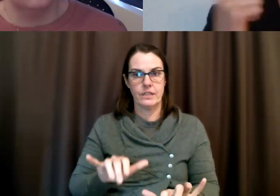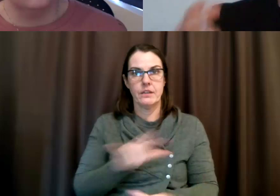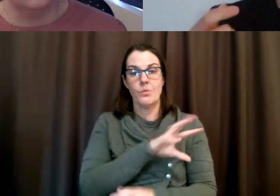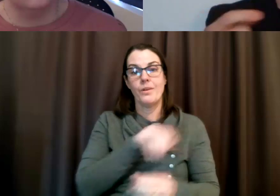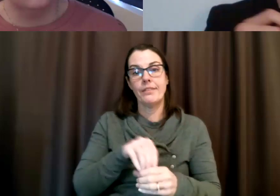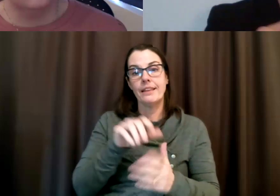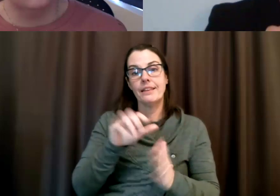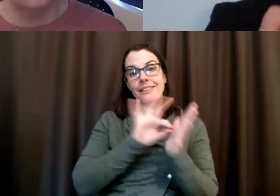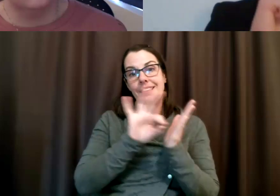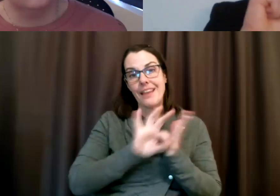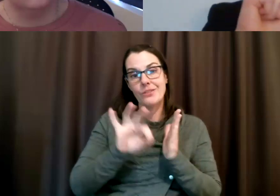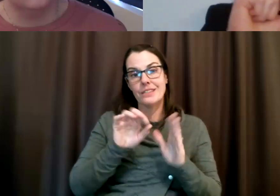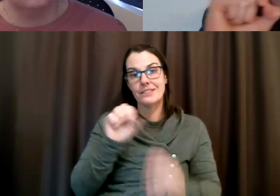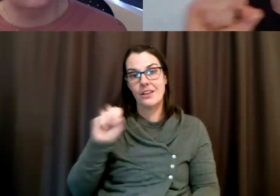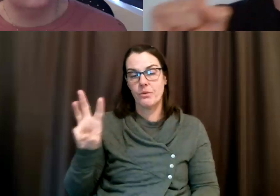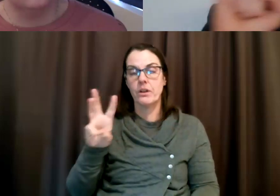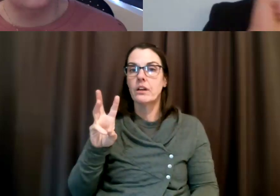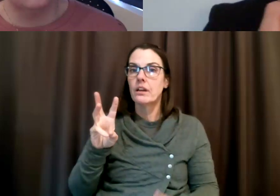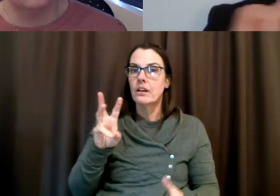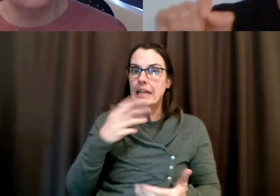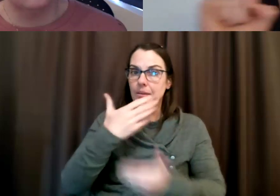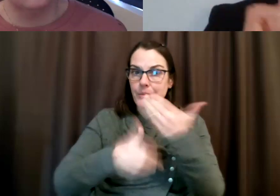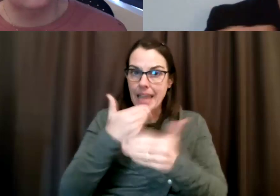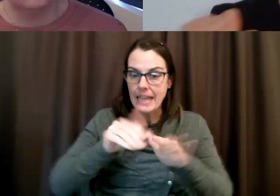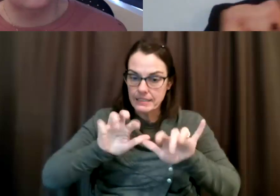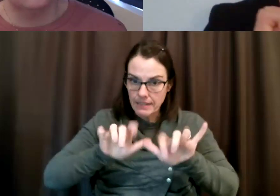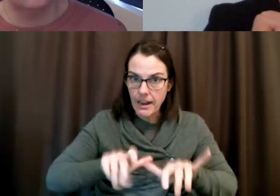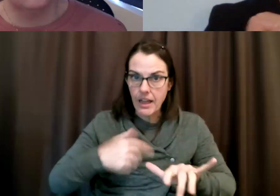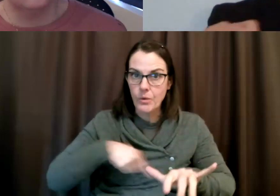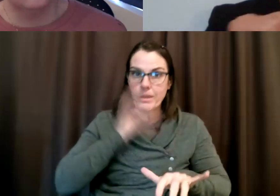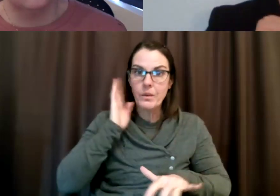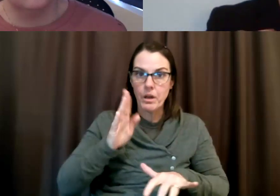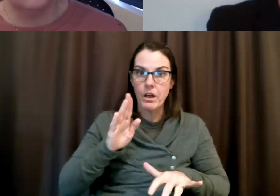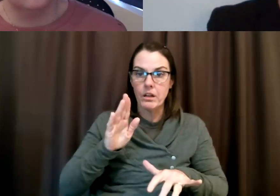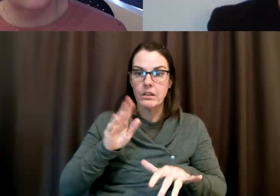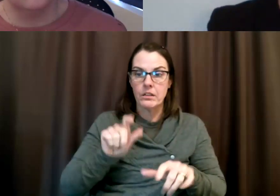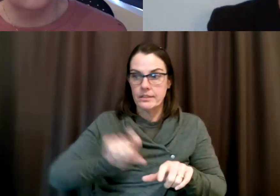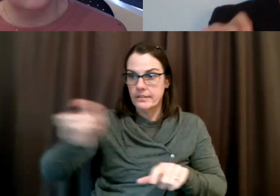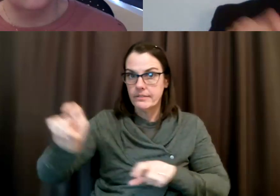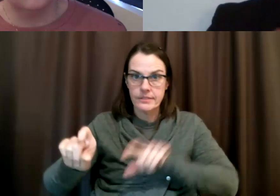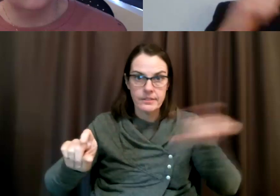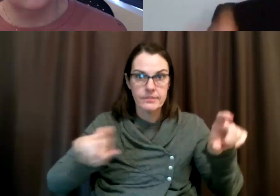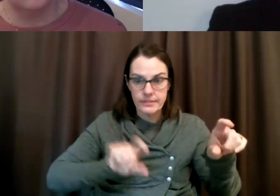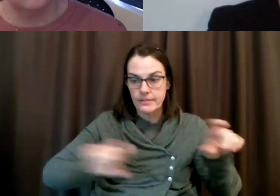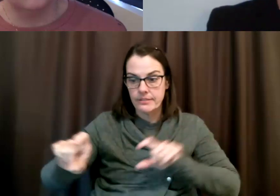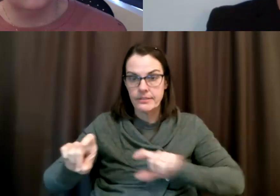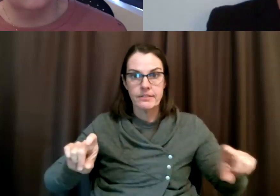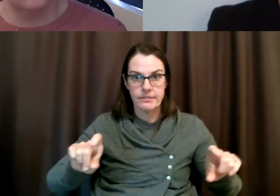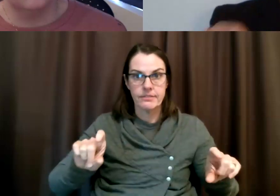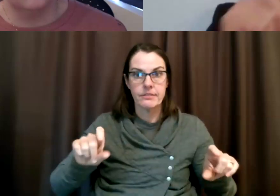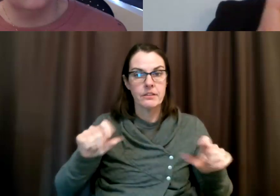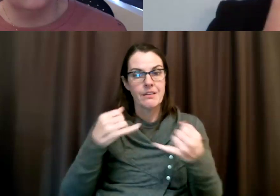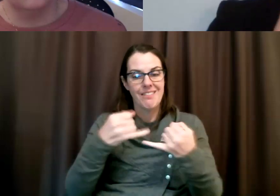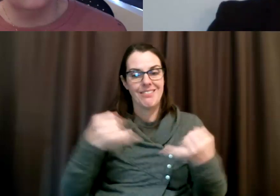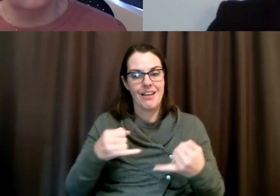this is like a manual thing, right? Where we're going to manually be allocating individual line items to a specific grant.